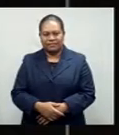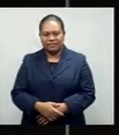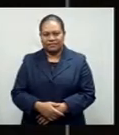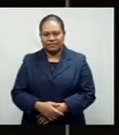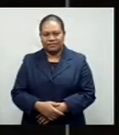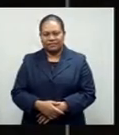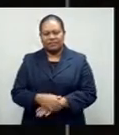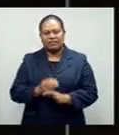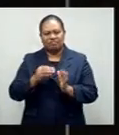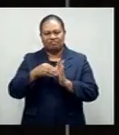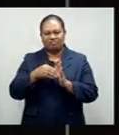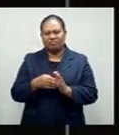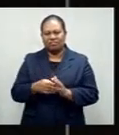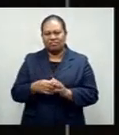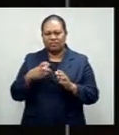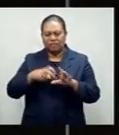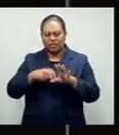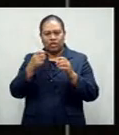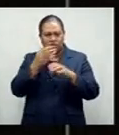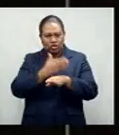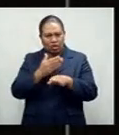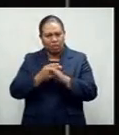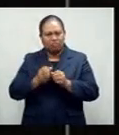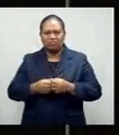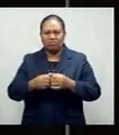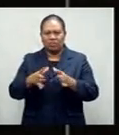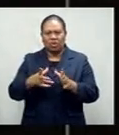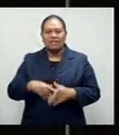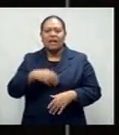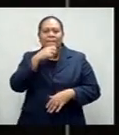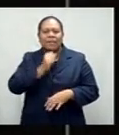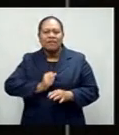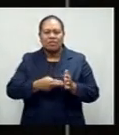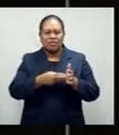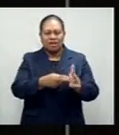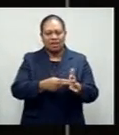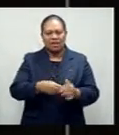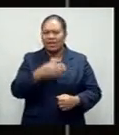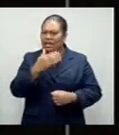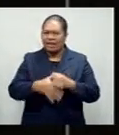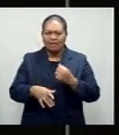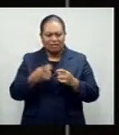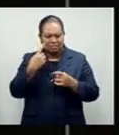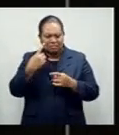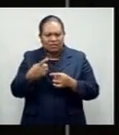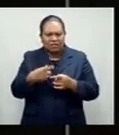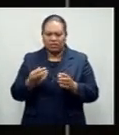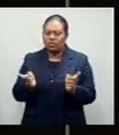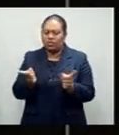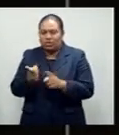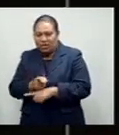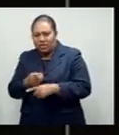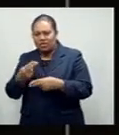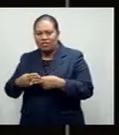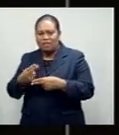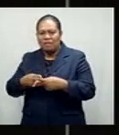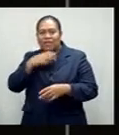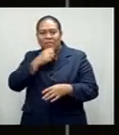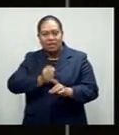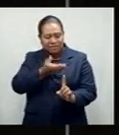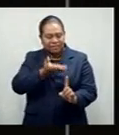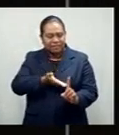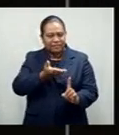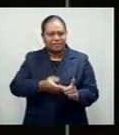After losing his job due to the pandemic, a Nandi man has not regretted this decision to venture into farming. Nitin Sharma of Namoli Back